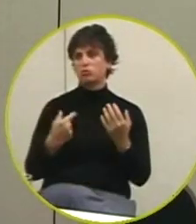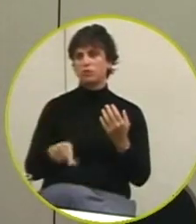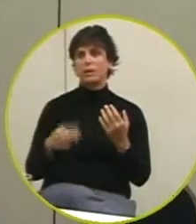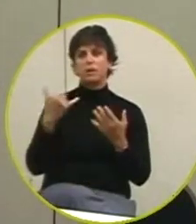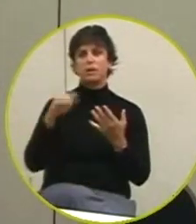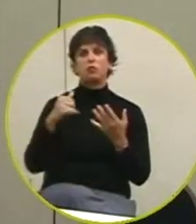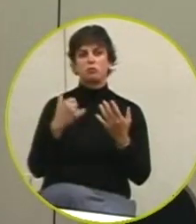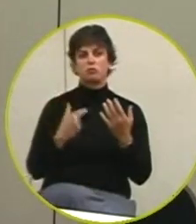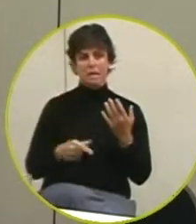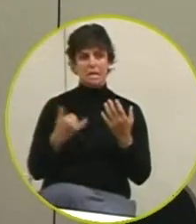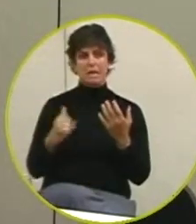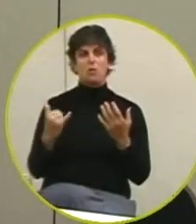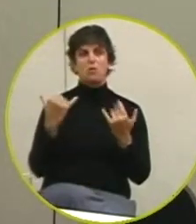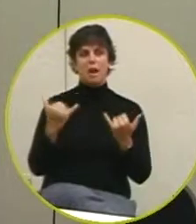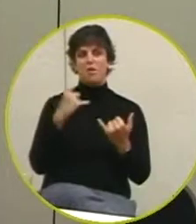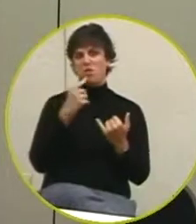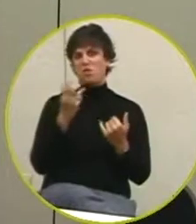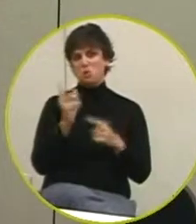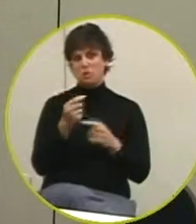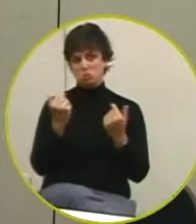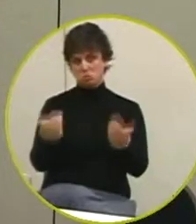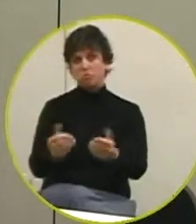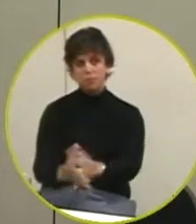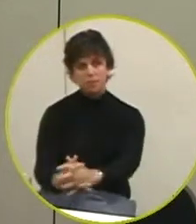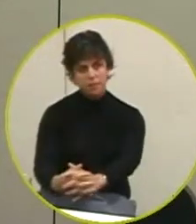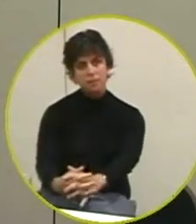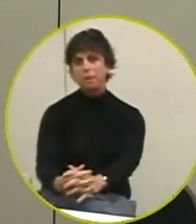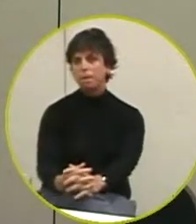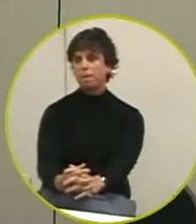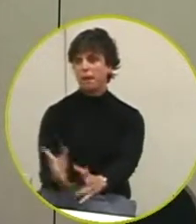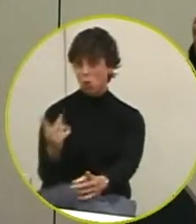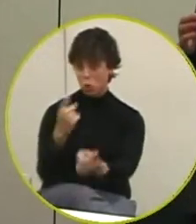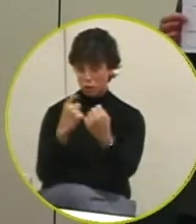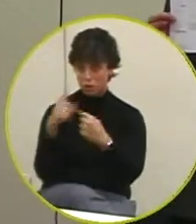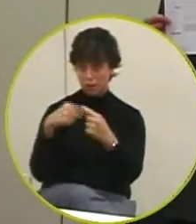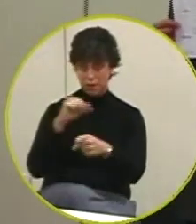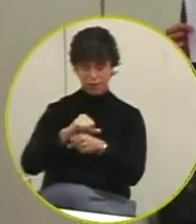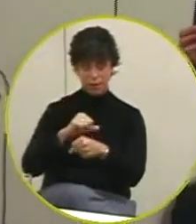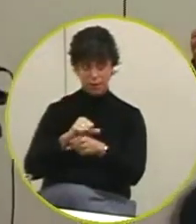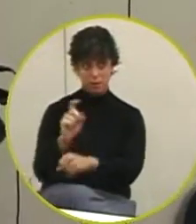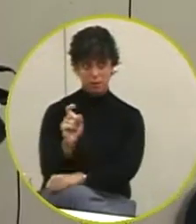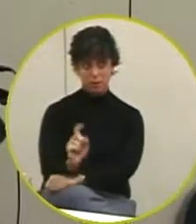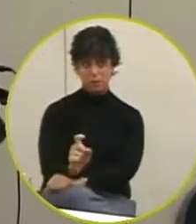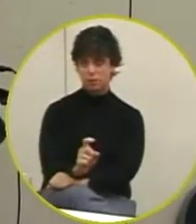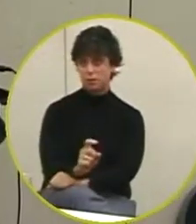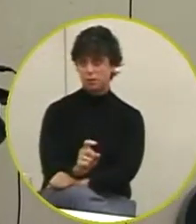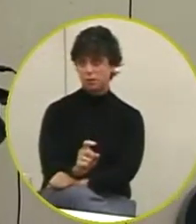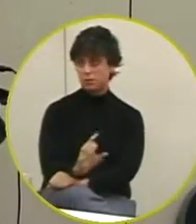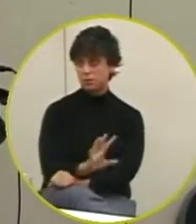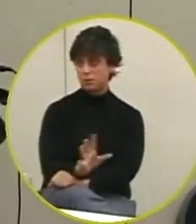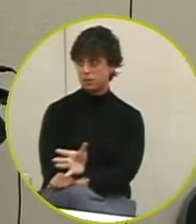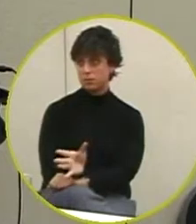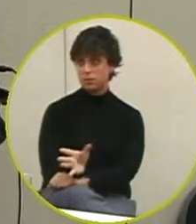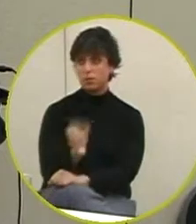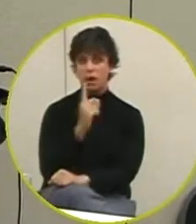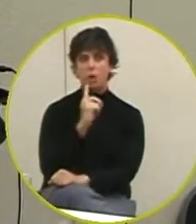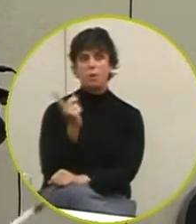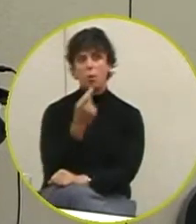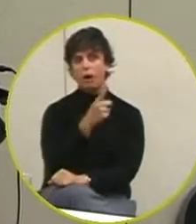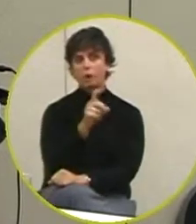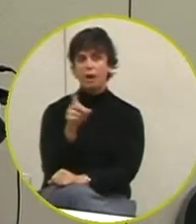Do the green and yellow zone for the next few minutes. Questions about the task? Okay, I'll be around through the